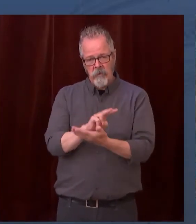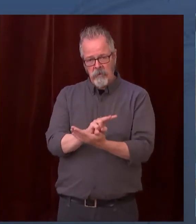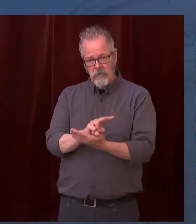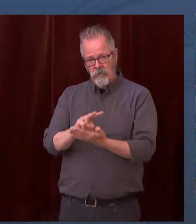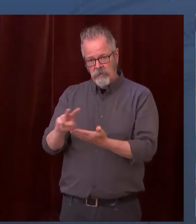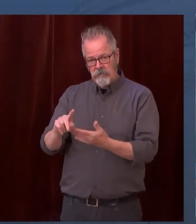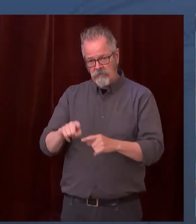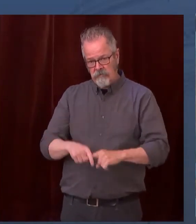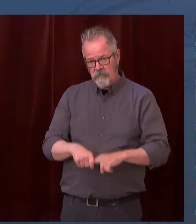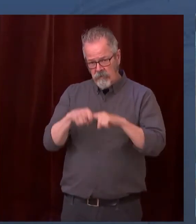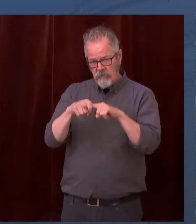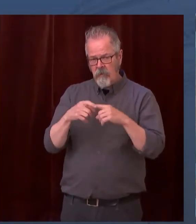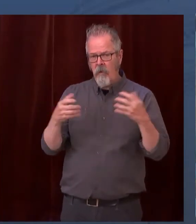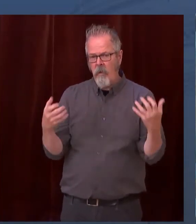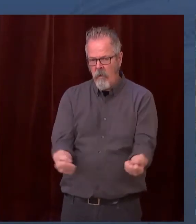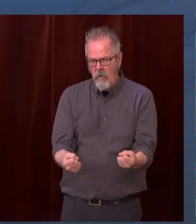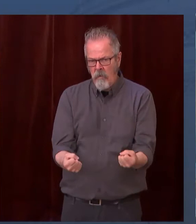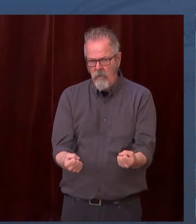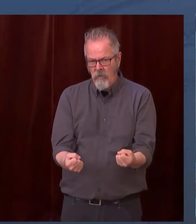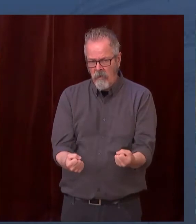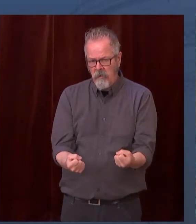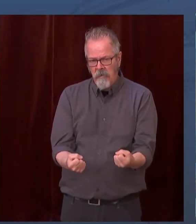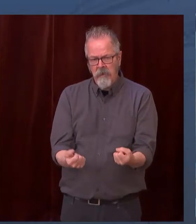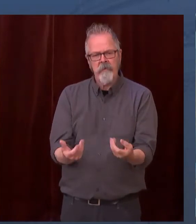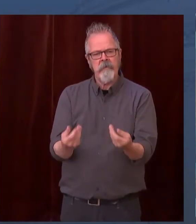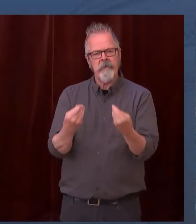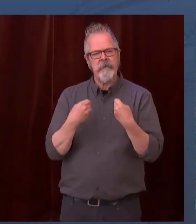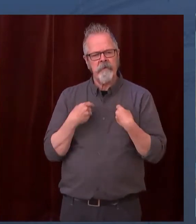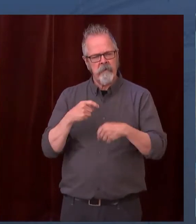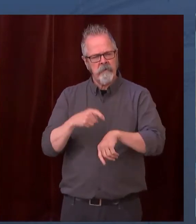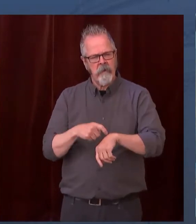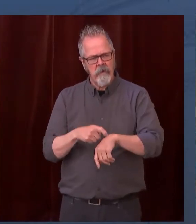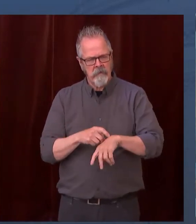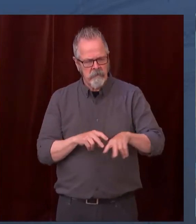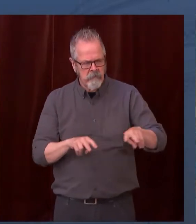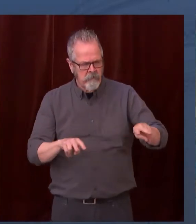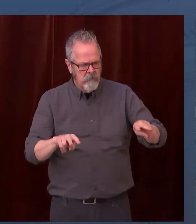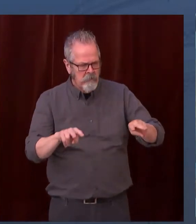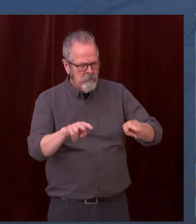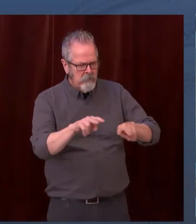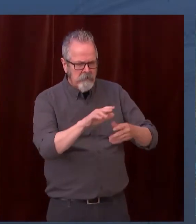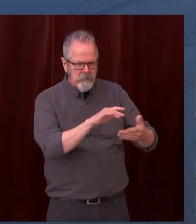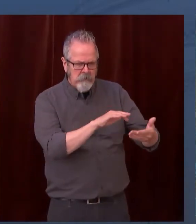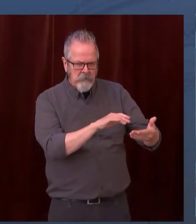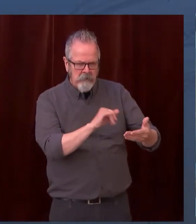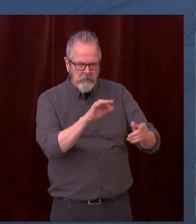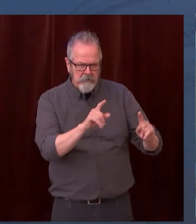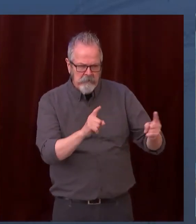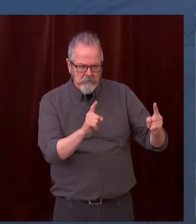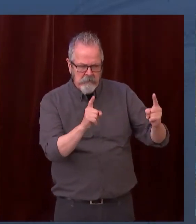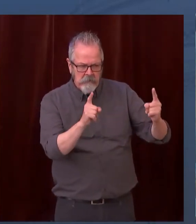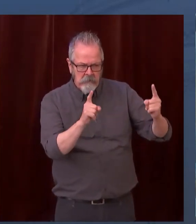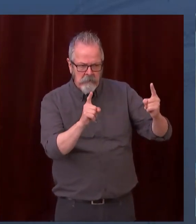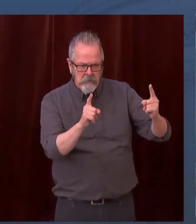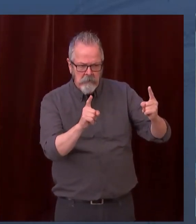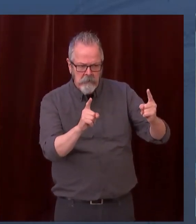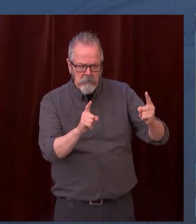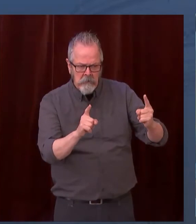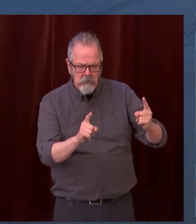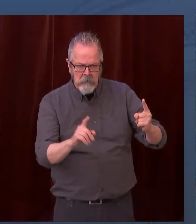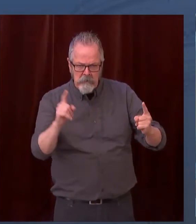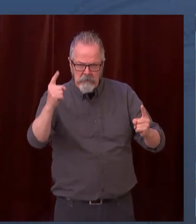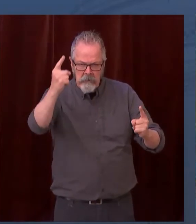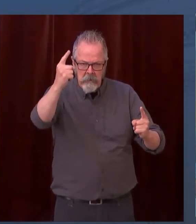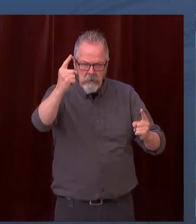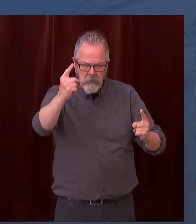we want them to go. And it gives time for these face covering mandates to take hold. We